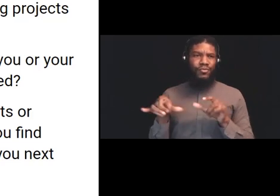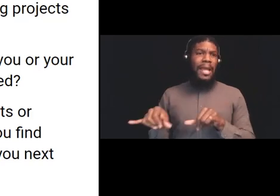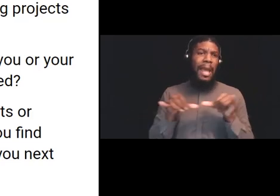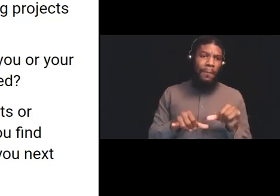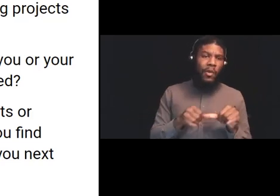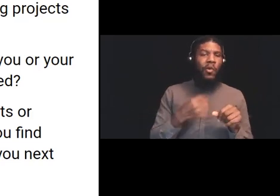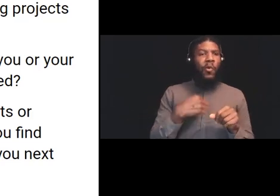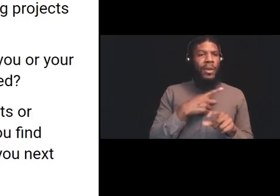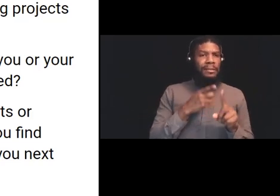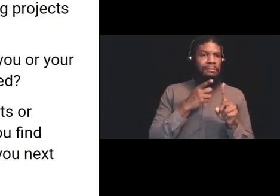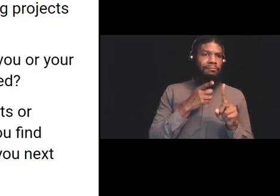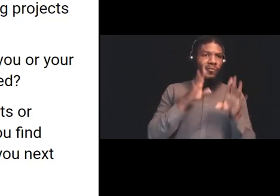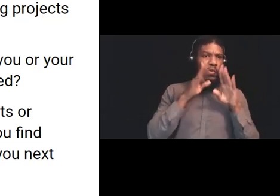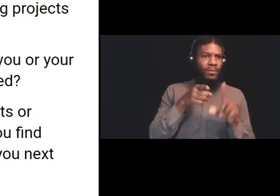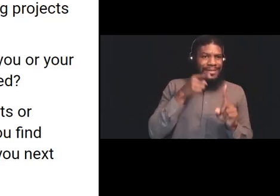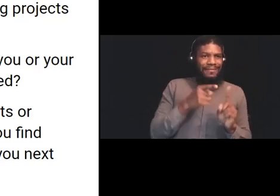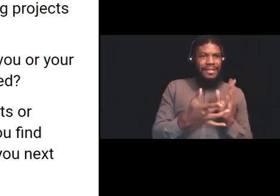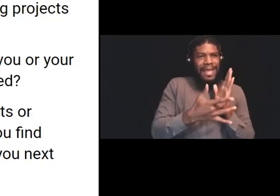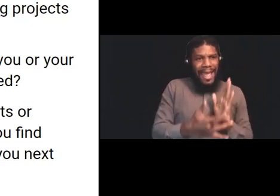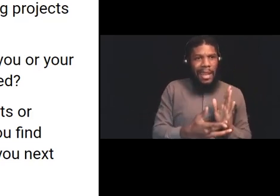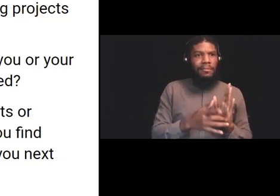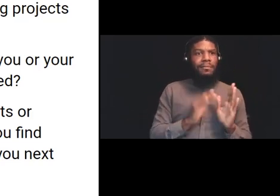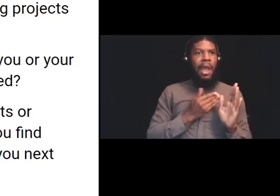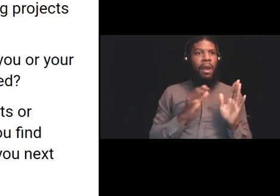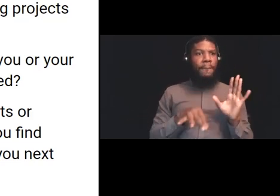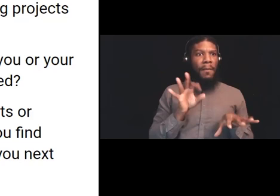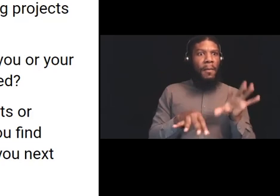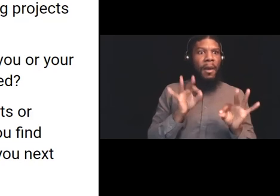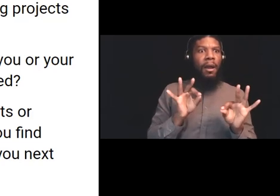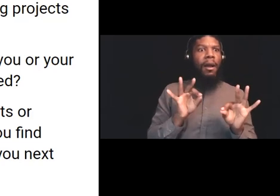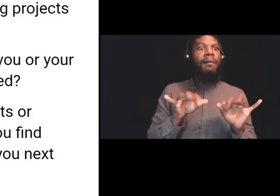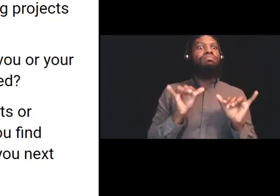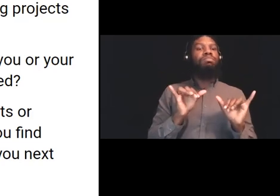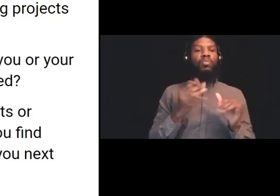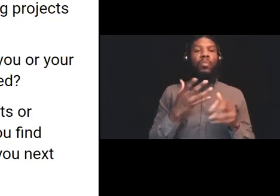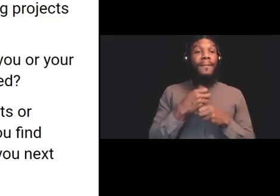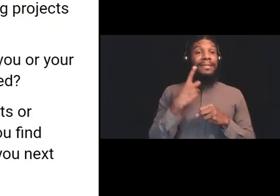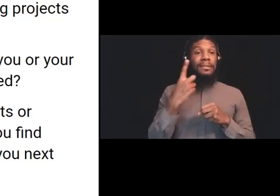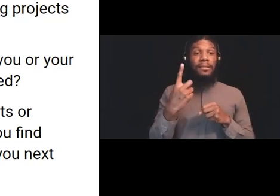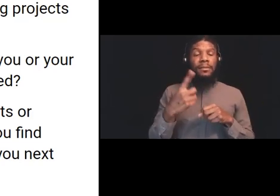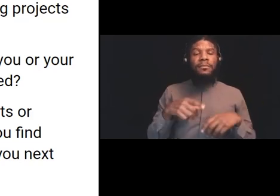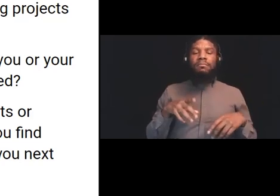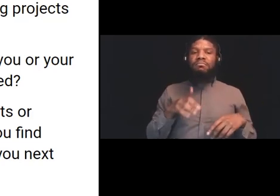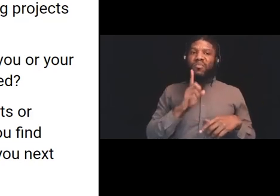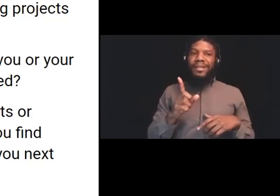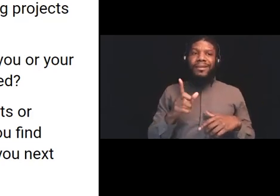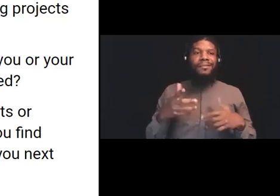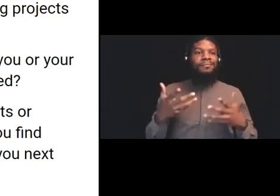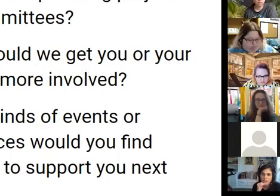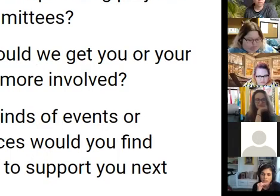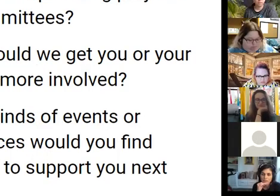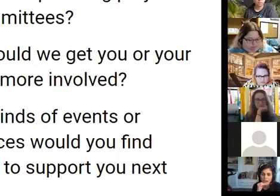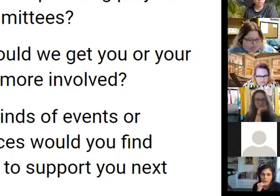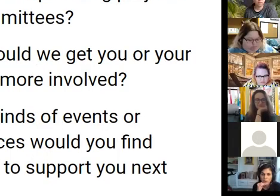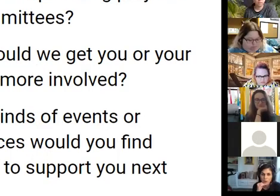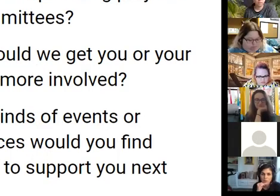technologies. And what we've discovered, and it absolutely makes sense, is that a lot of that a lot of the technology